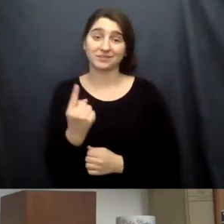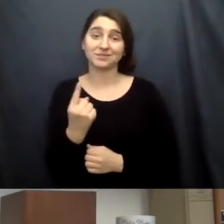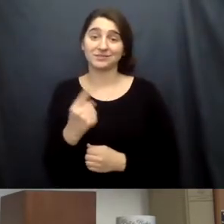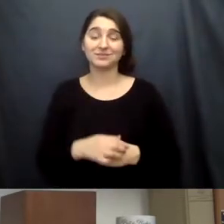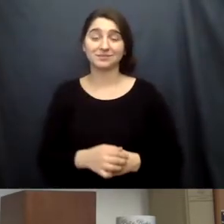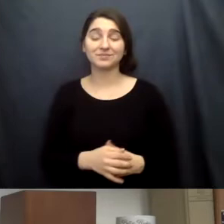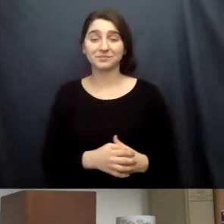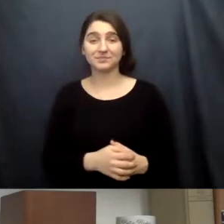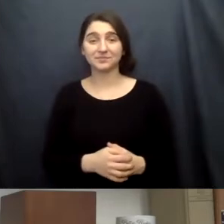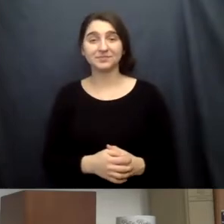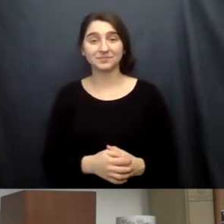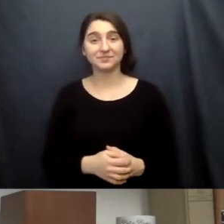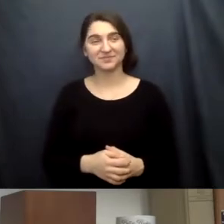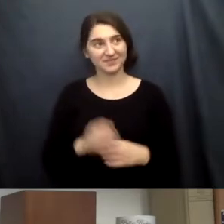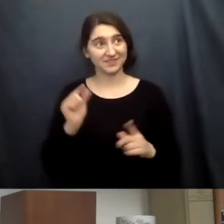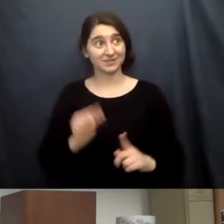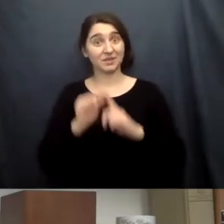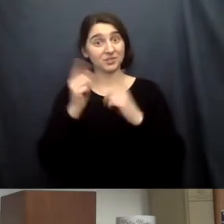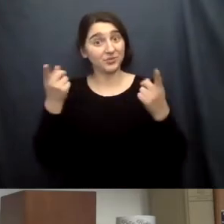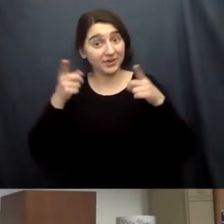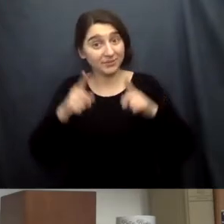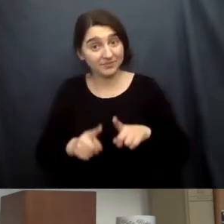religious dissent,